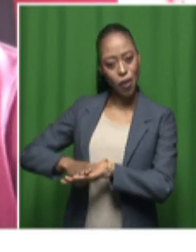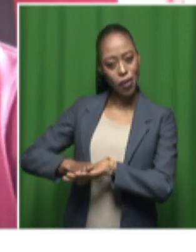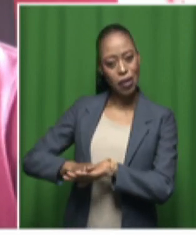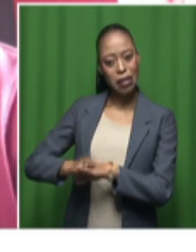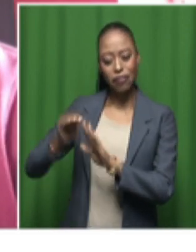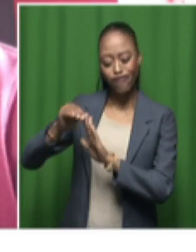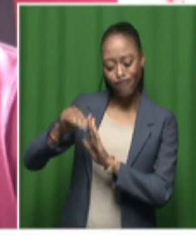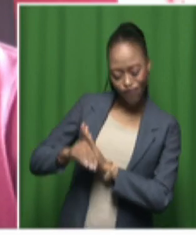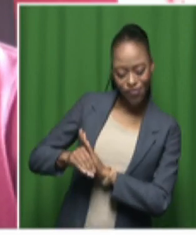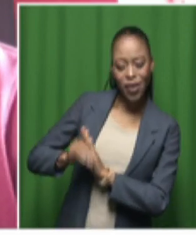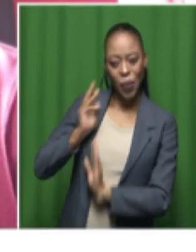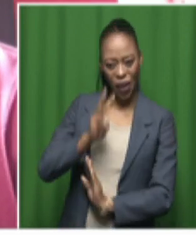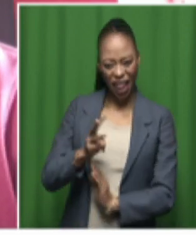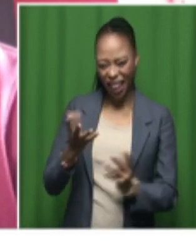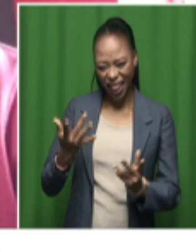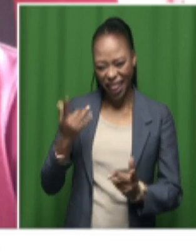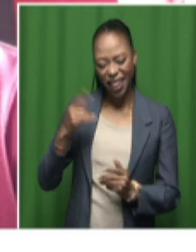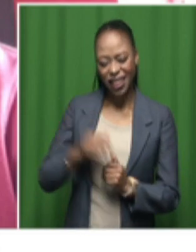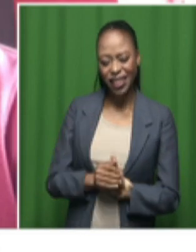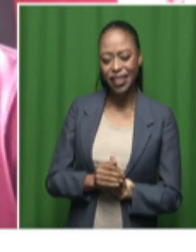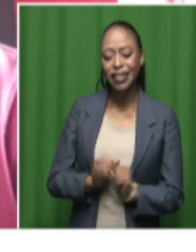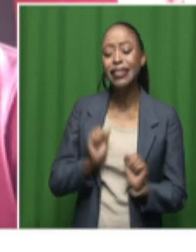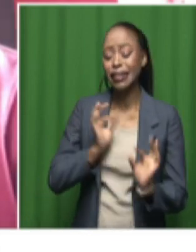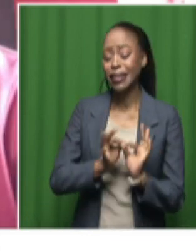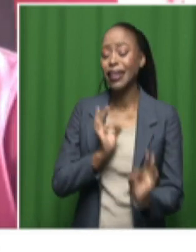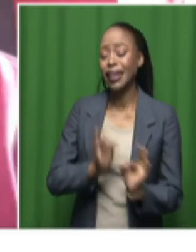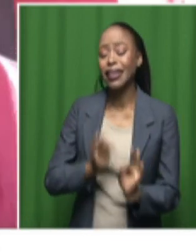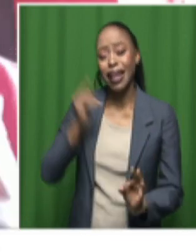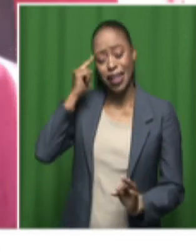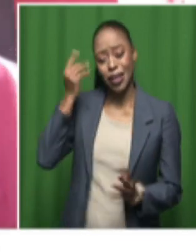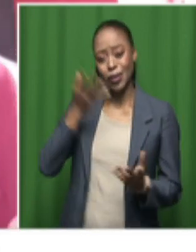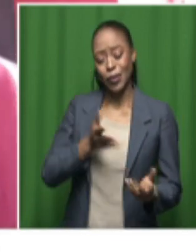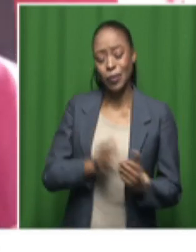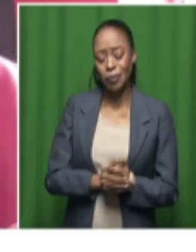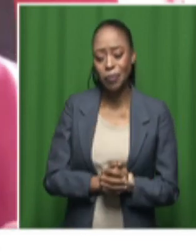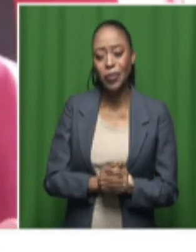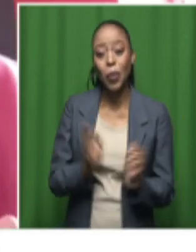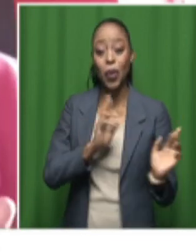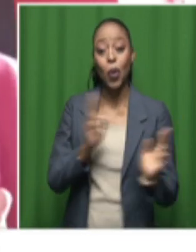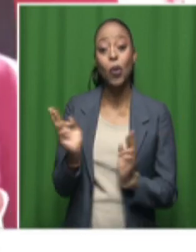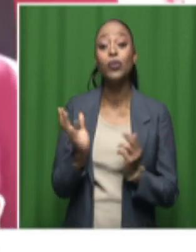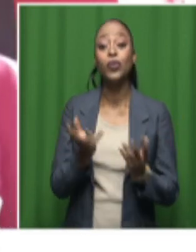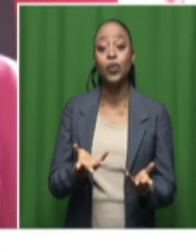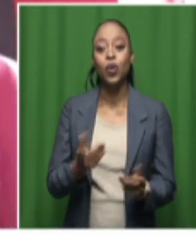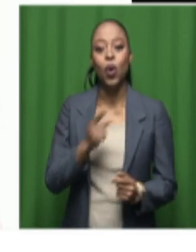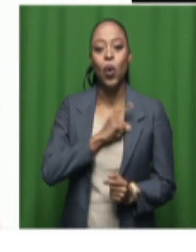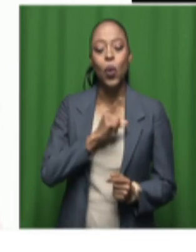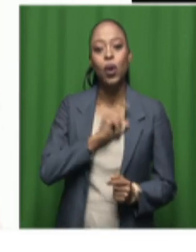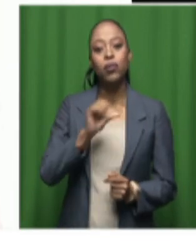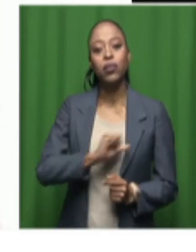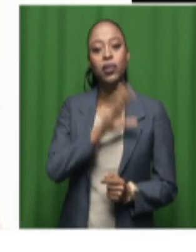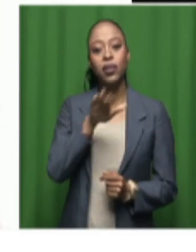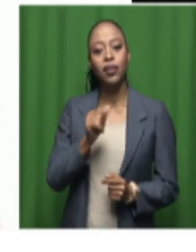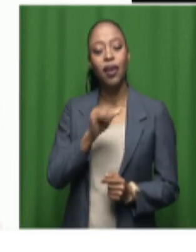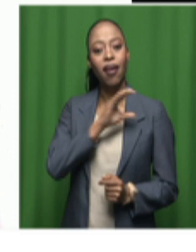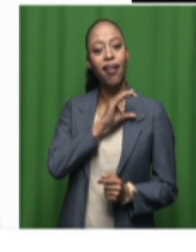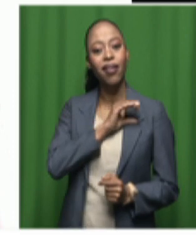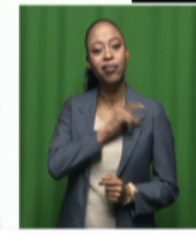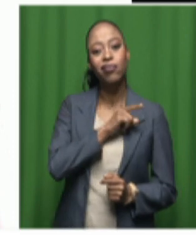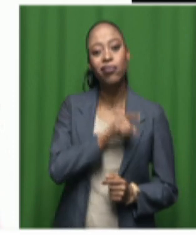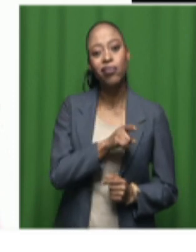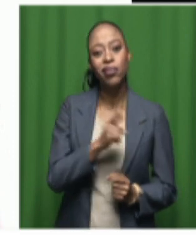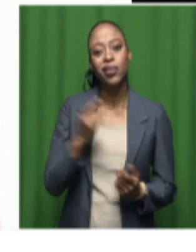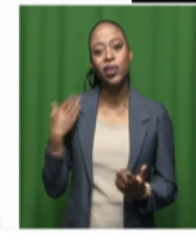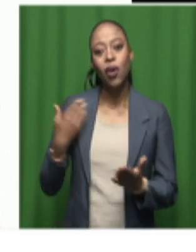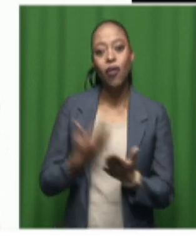coming down. What do you think? Exactly. And of course, that's our hope, because the South African consumer has